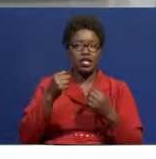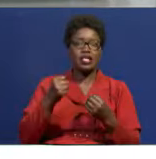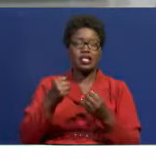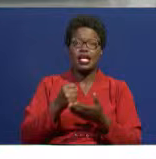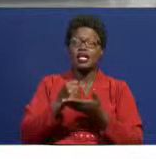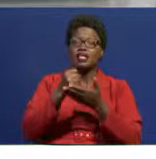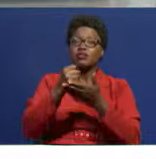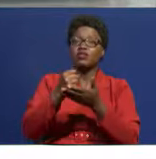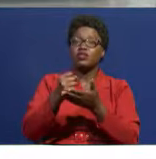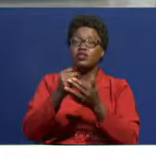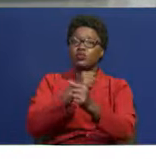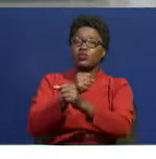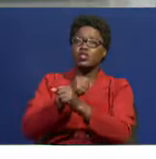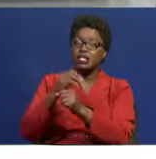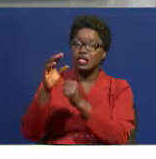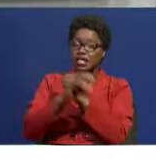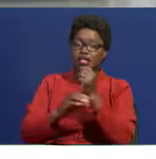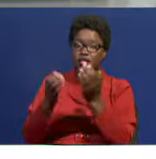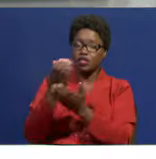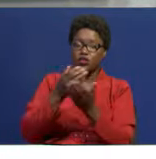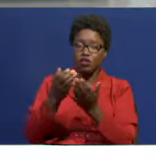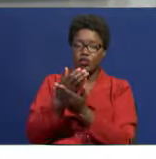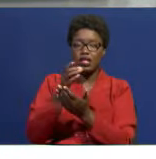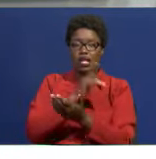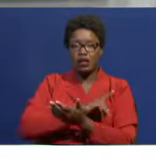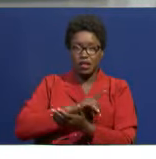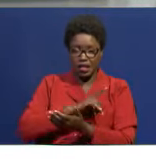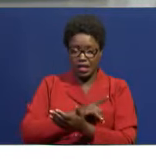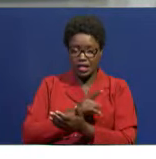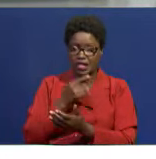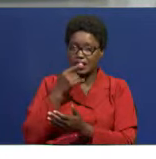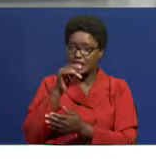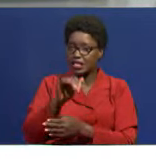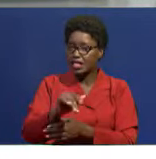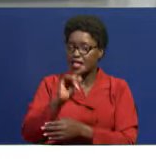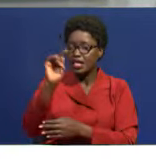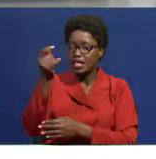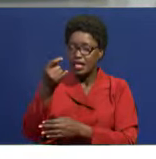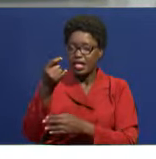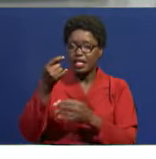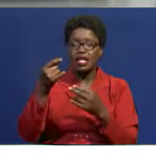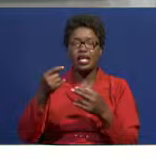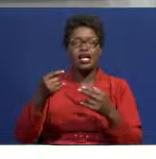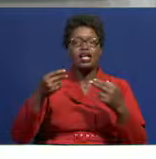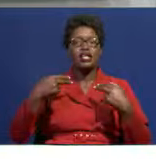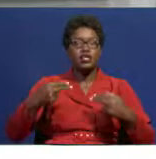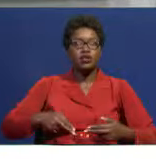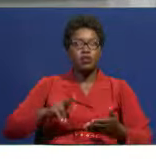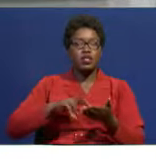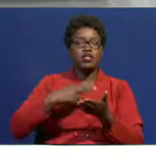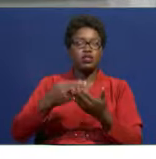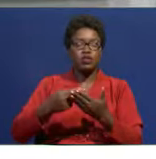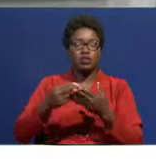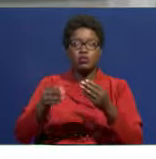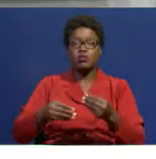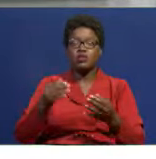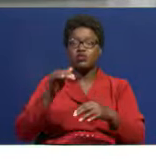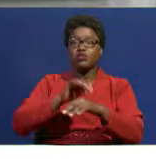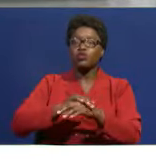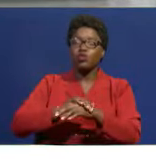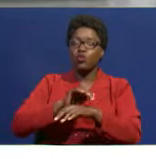interventions to secure the country's economic fortunes. Barasa says the Kenya's human resources must be provided with a